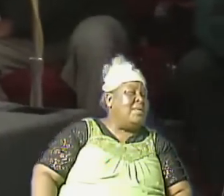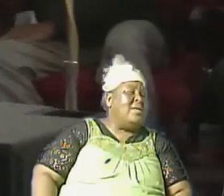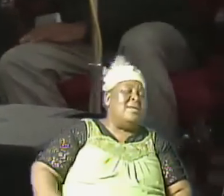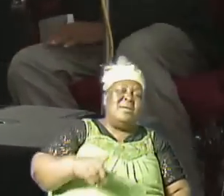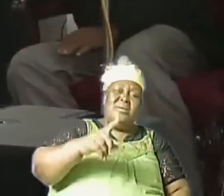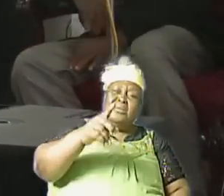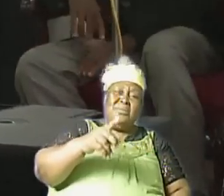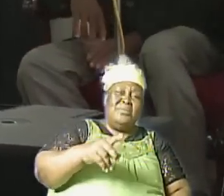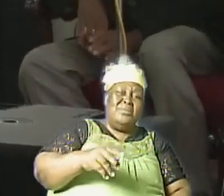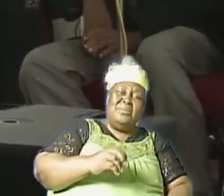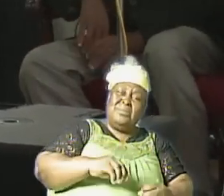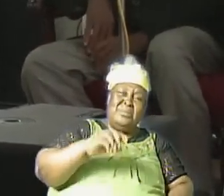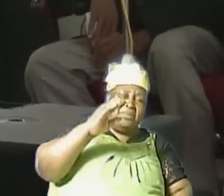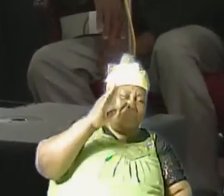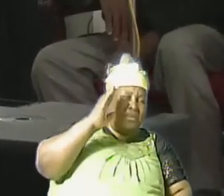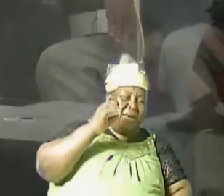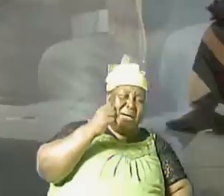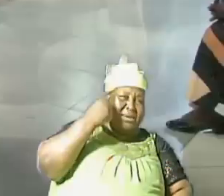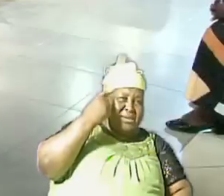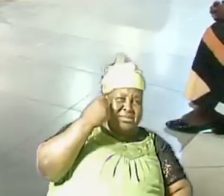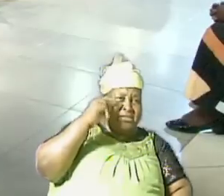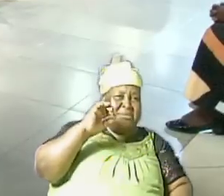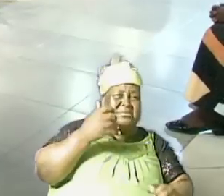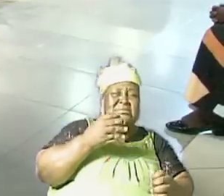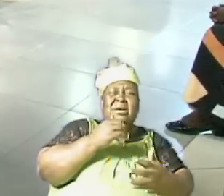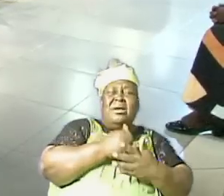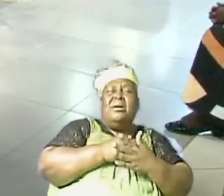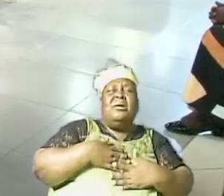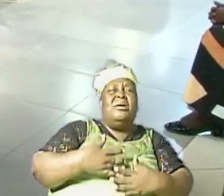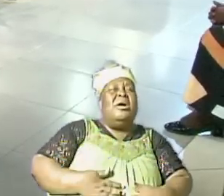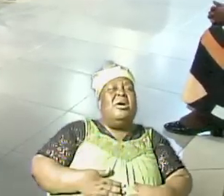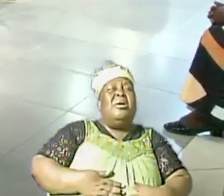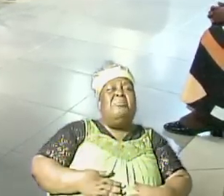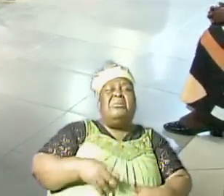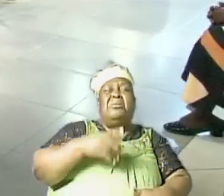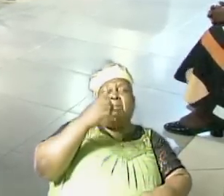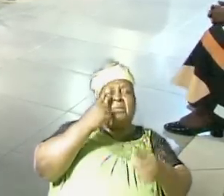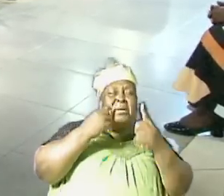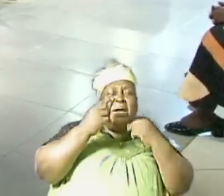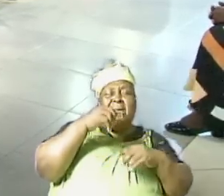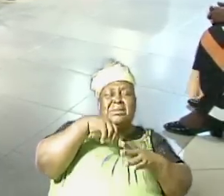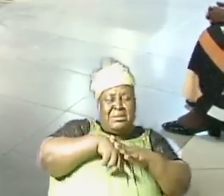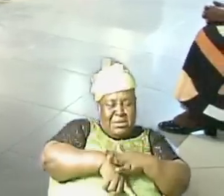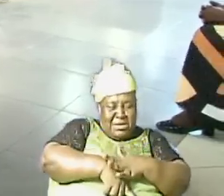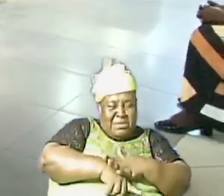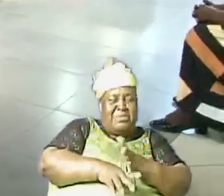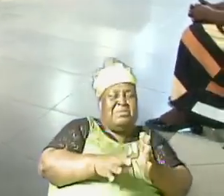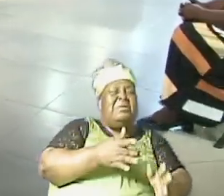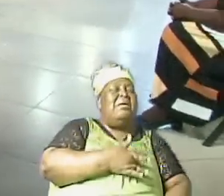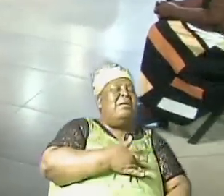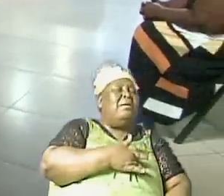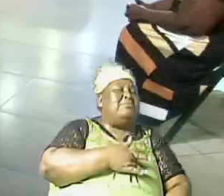You don't understand how somebody's weeping deep in their hearts right now